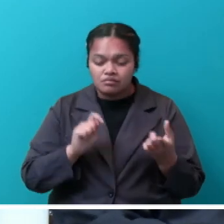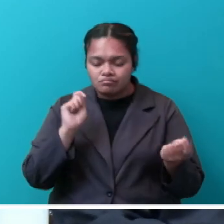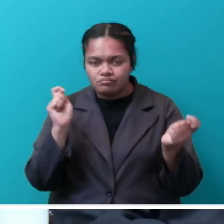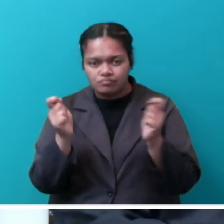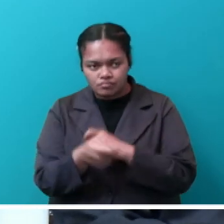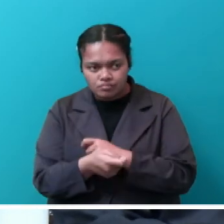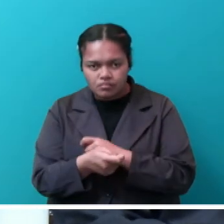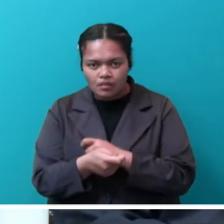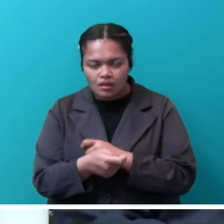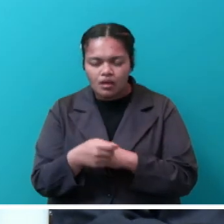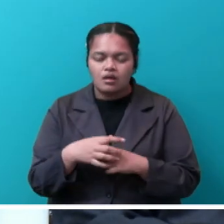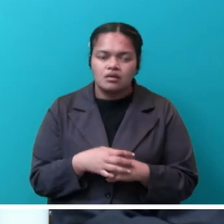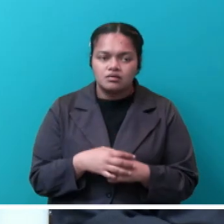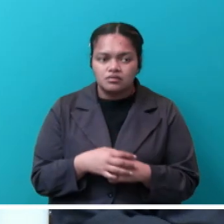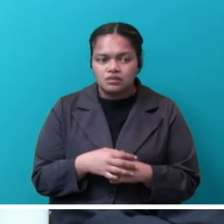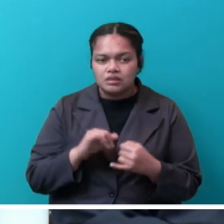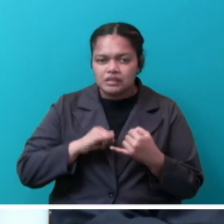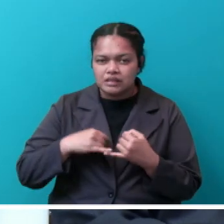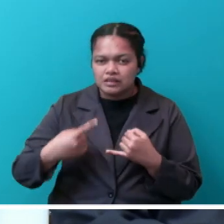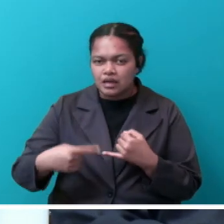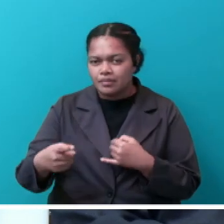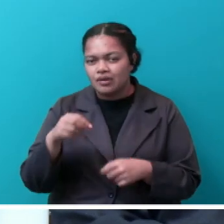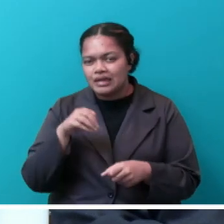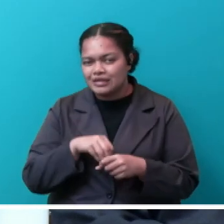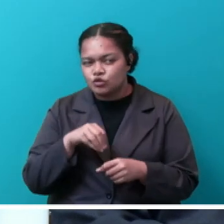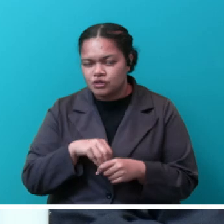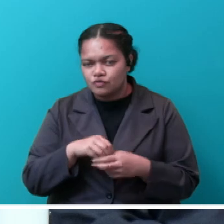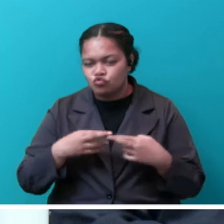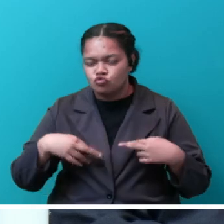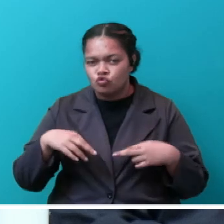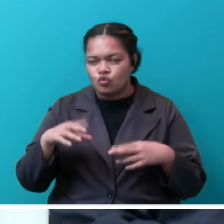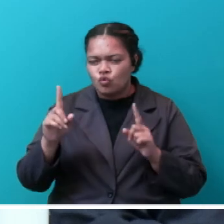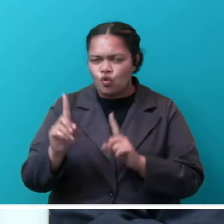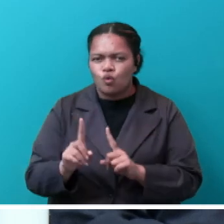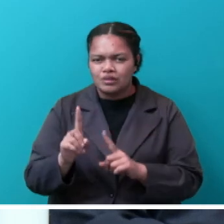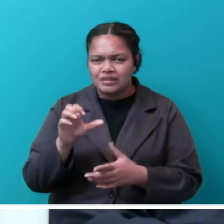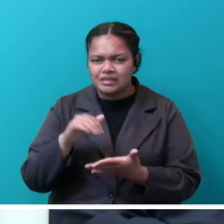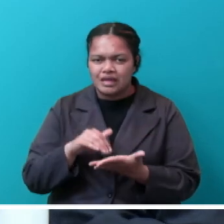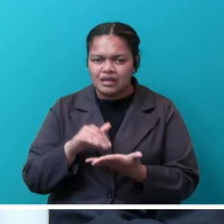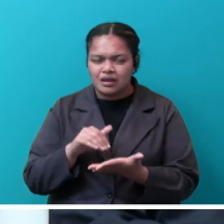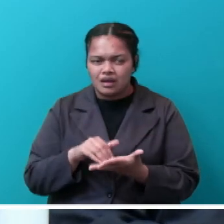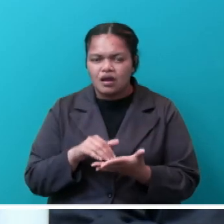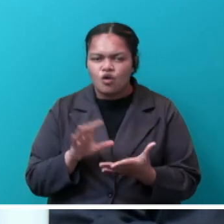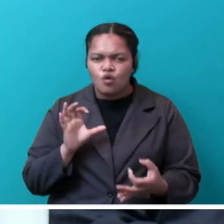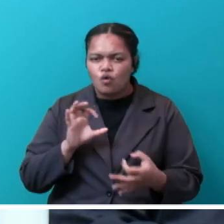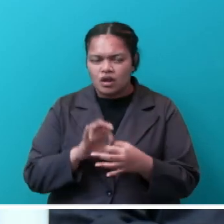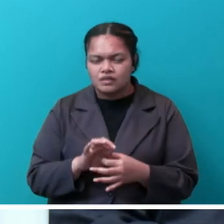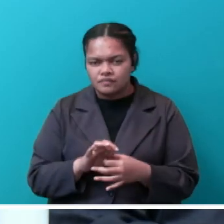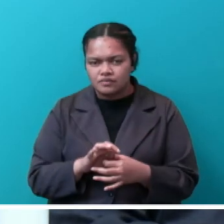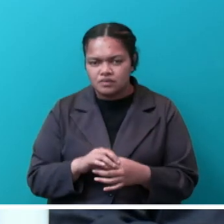vibrant, sustainable and inclusive growth centre that will serve as a hub of economic growth, connectivity and